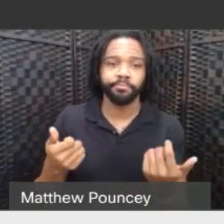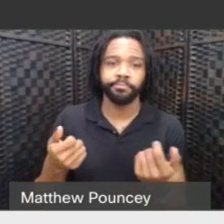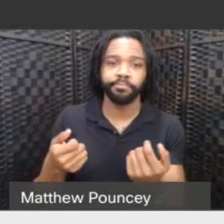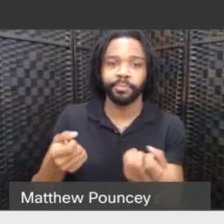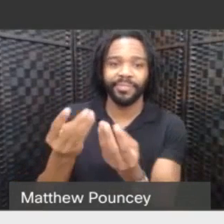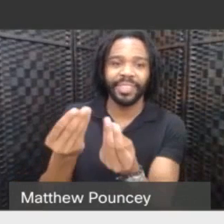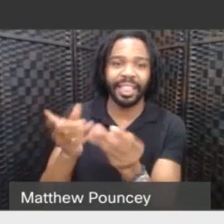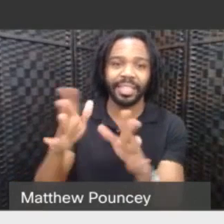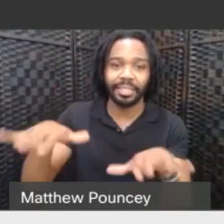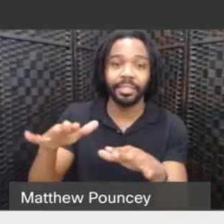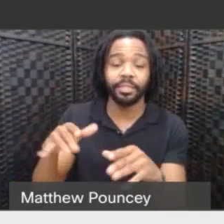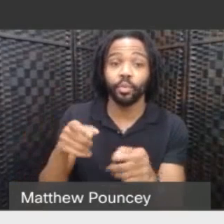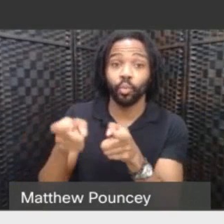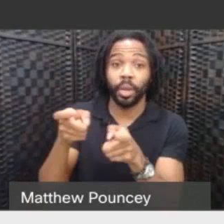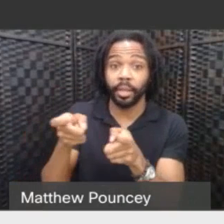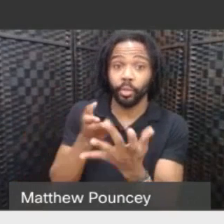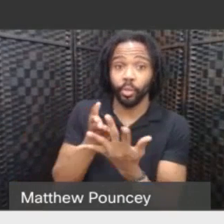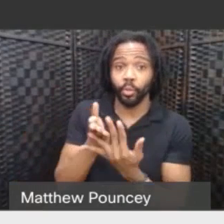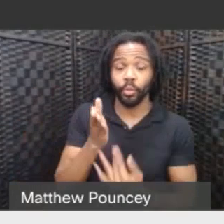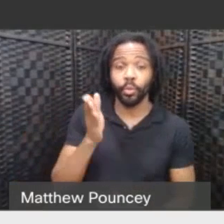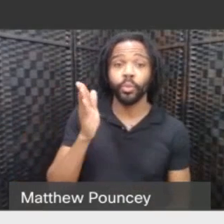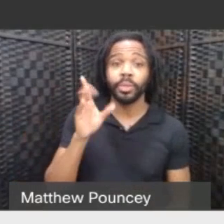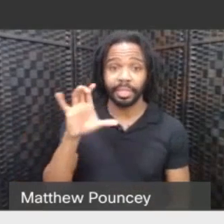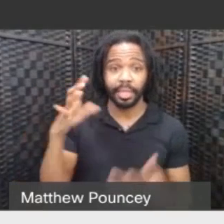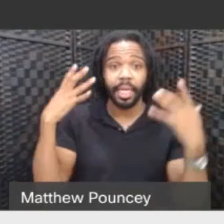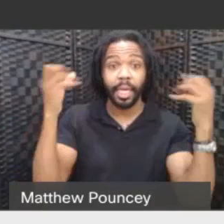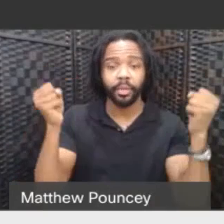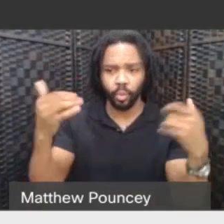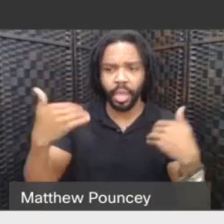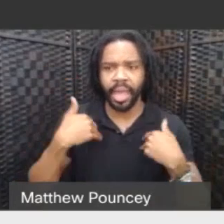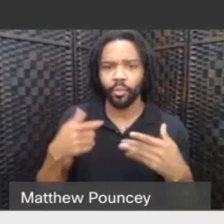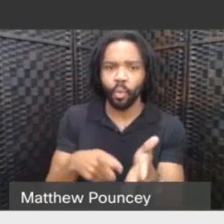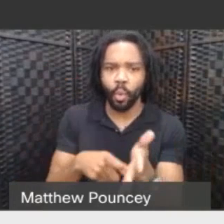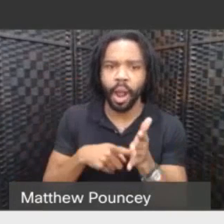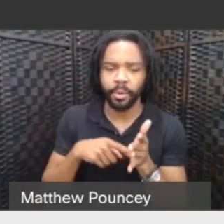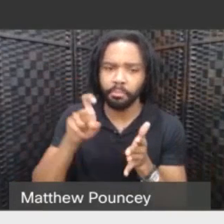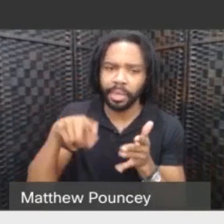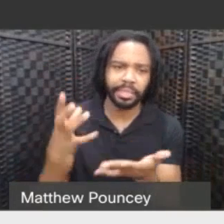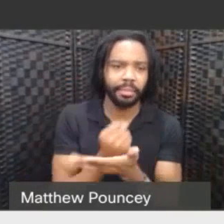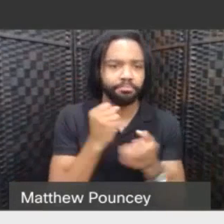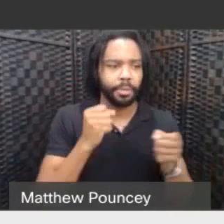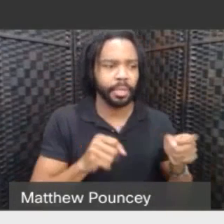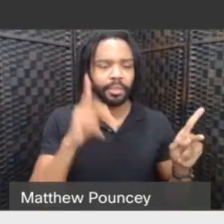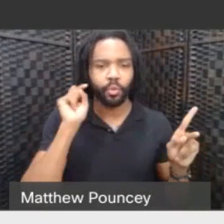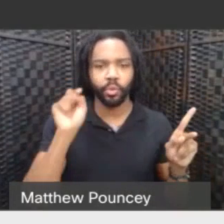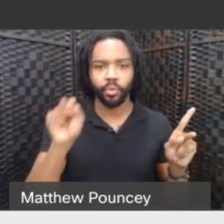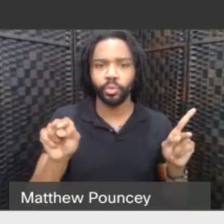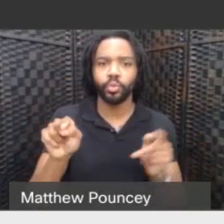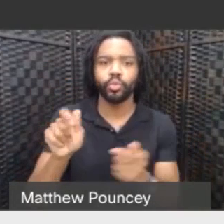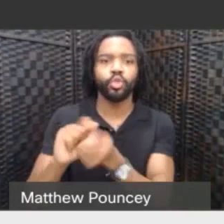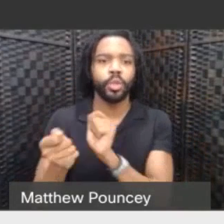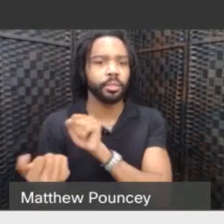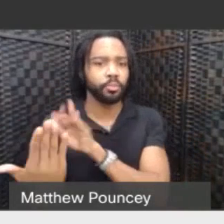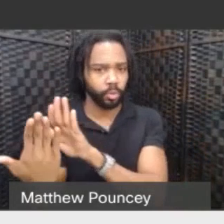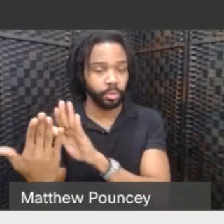and licensed by DC Health, there is a requirement to obtain permission from DC Health to move outside of conventional capacity to